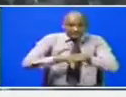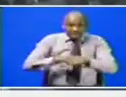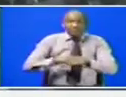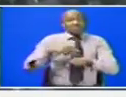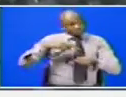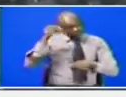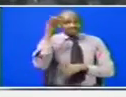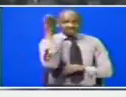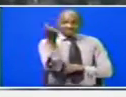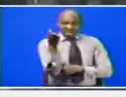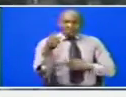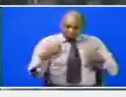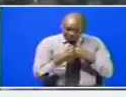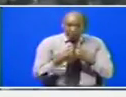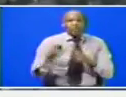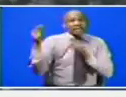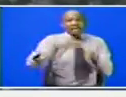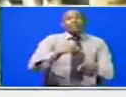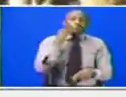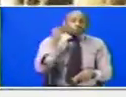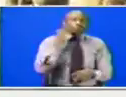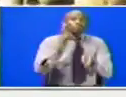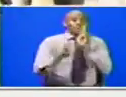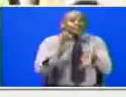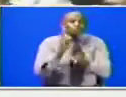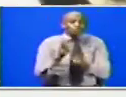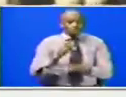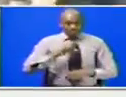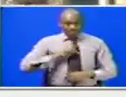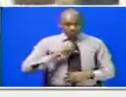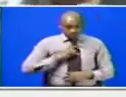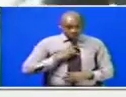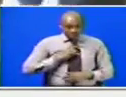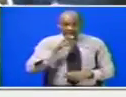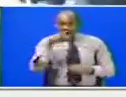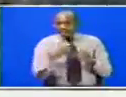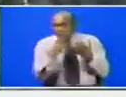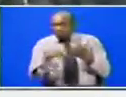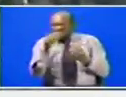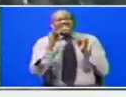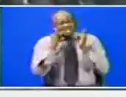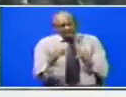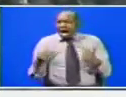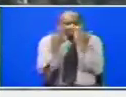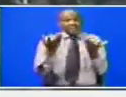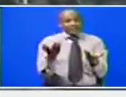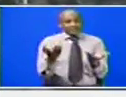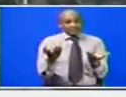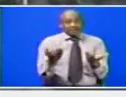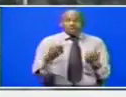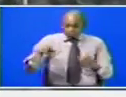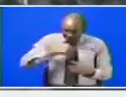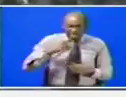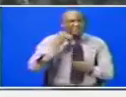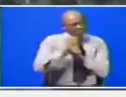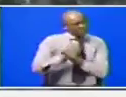there for the first time, and we came home with 22 medals. And that was actually an impromptu event. And we